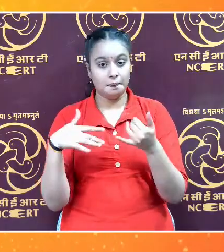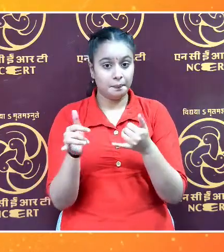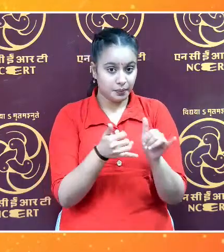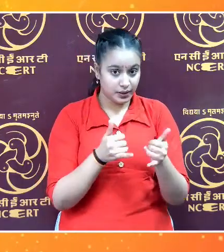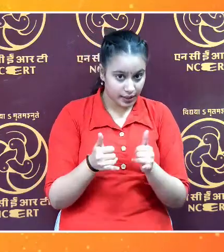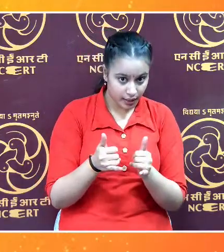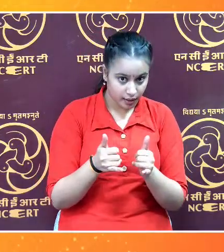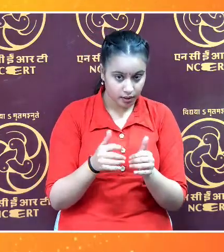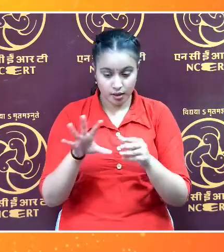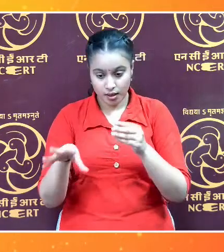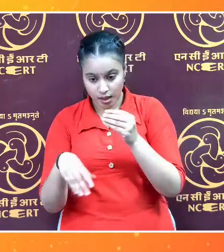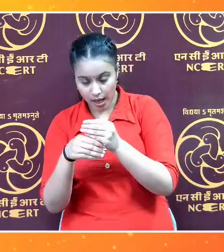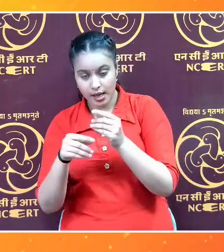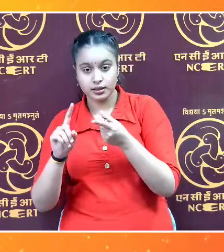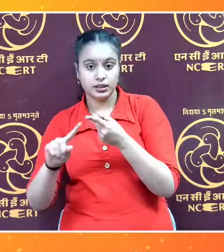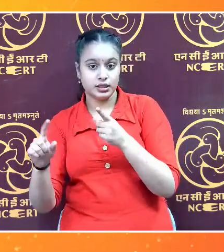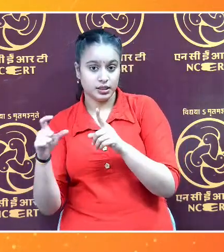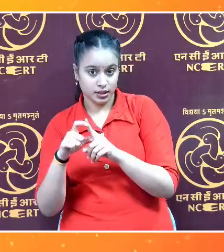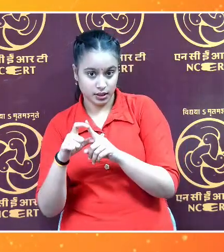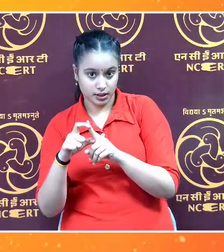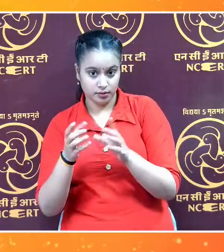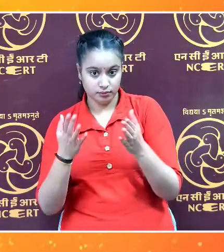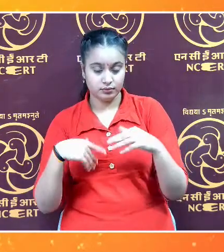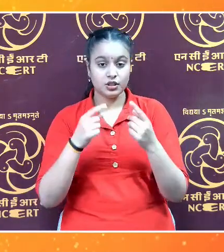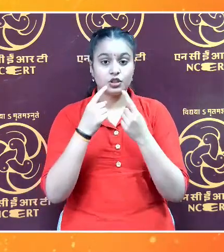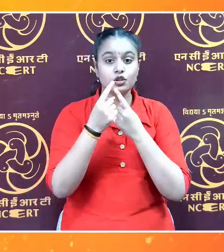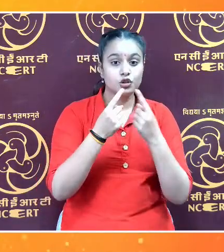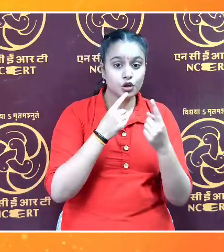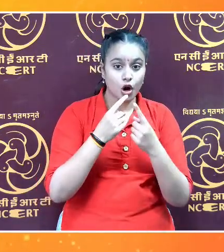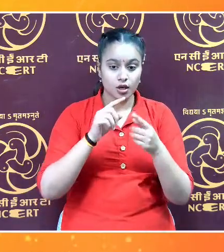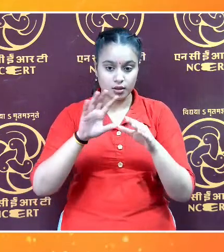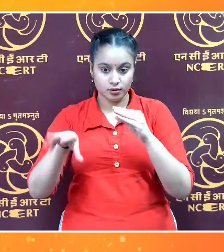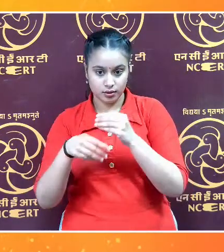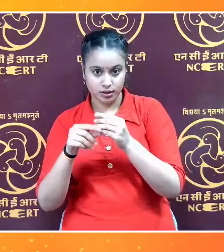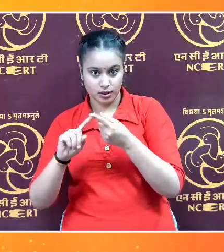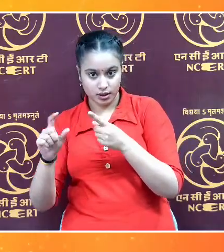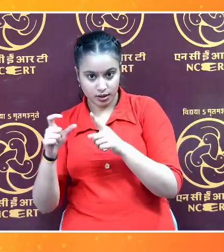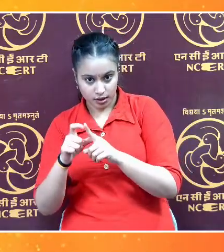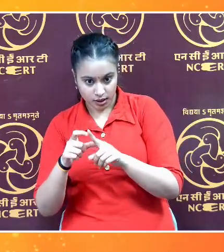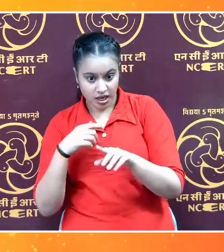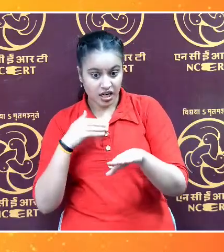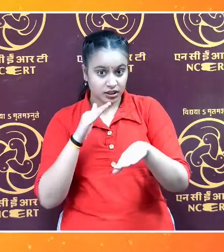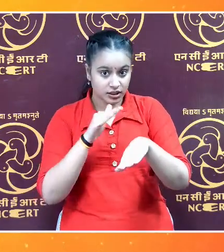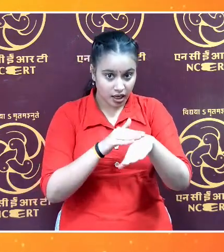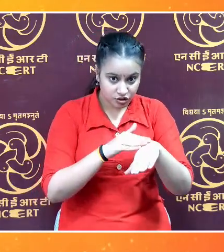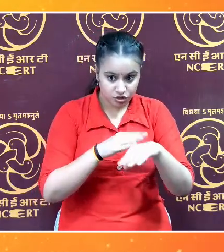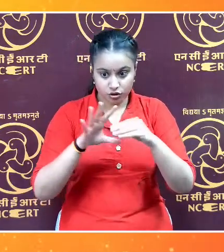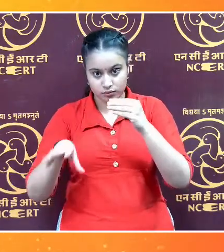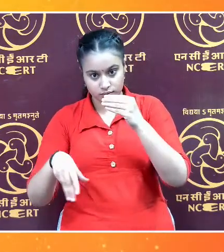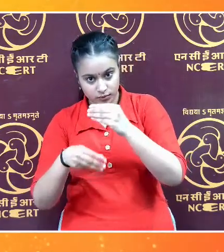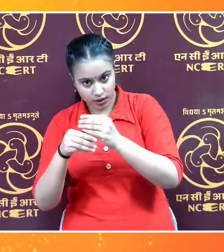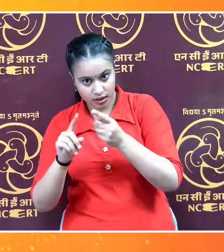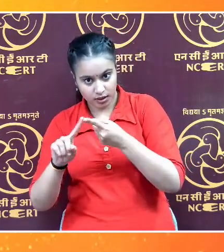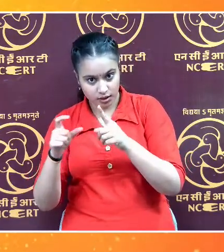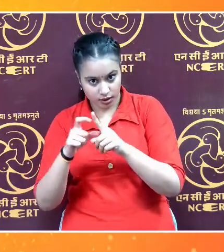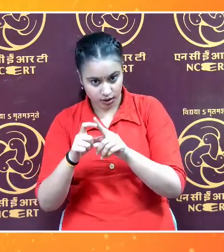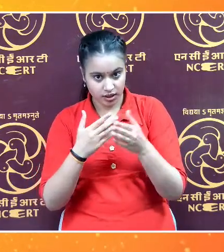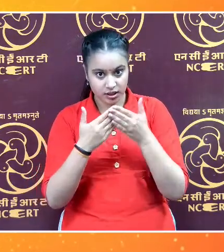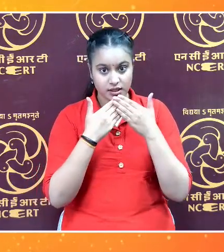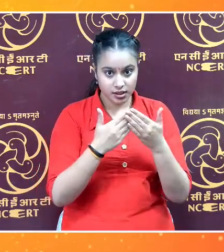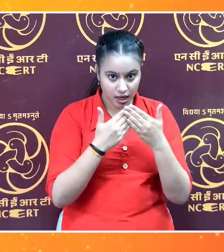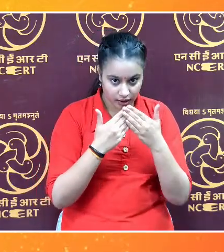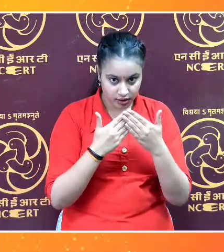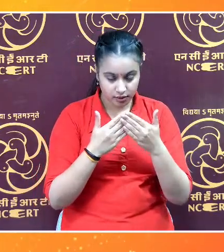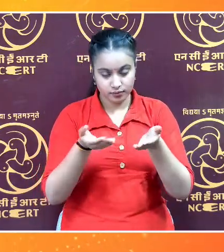will become Played. Talk, Talked, yes. Touch, touched, ask, asked, yes. and studied.